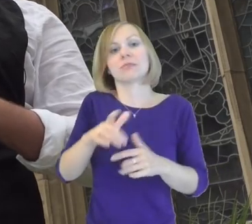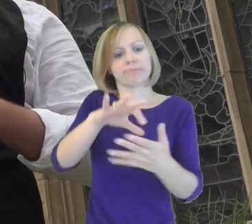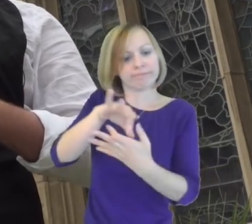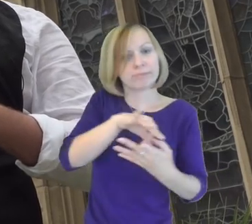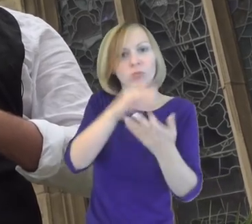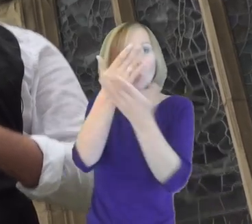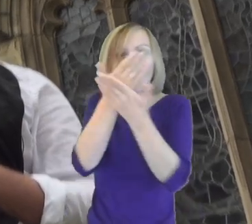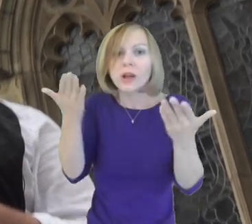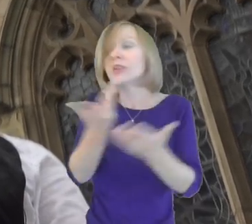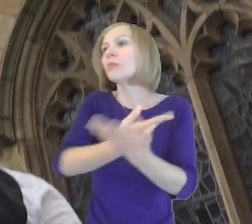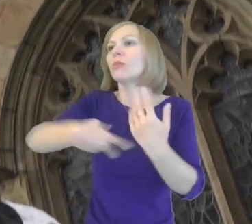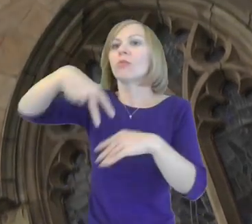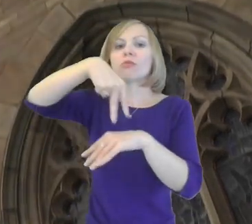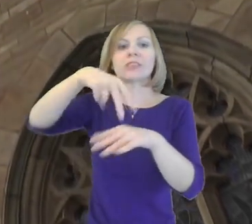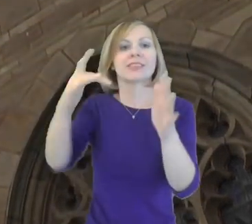Christ.